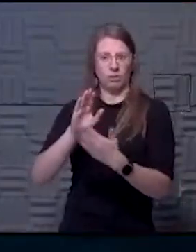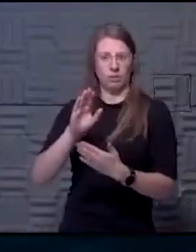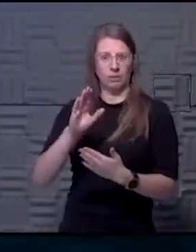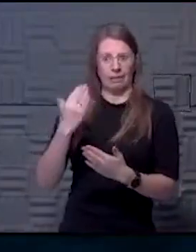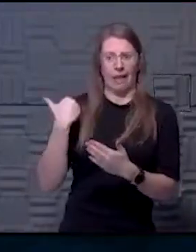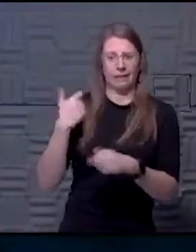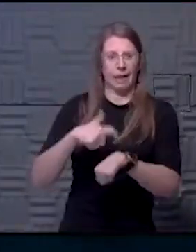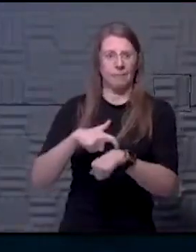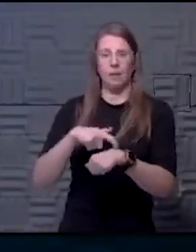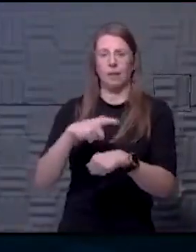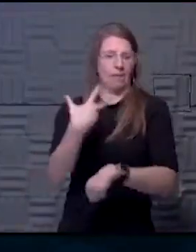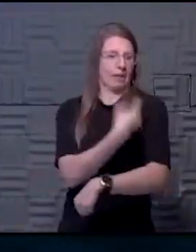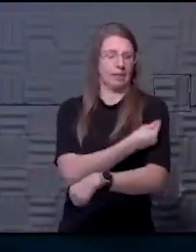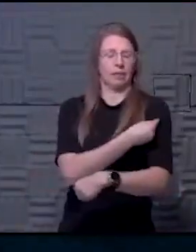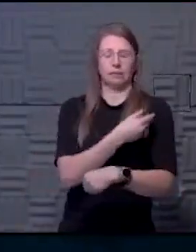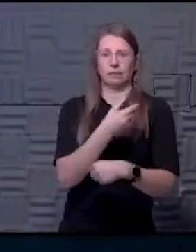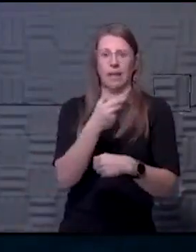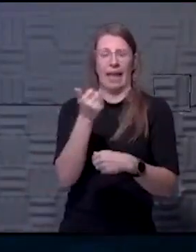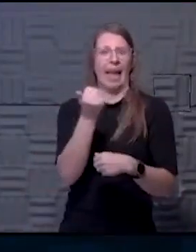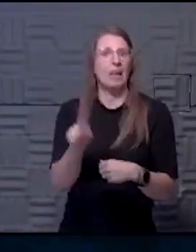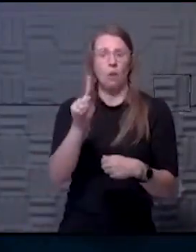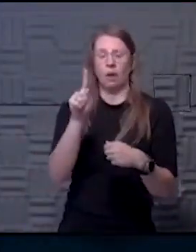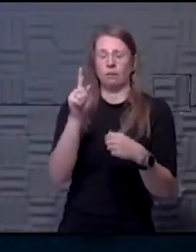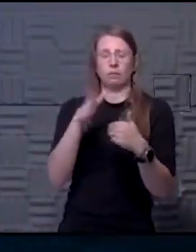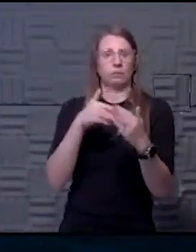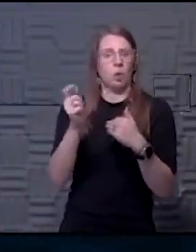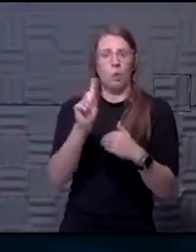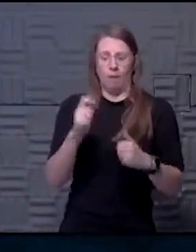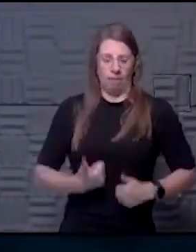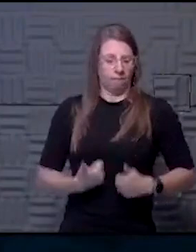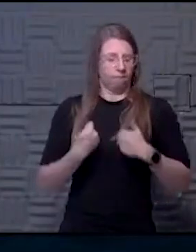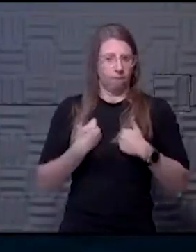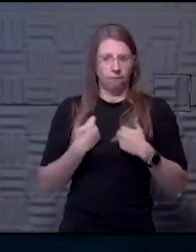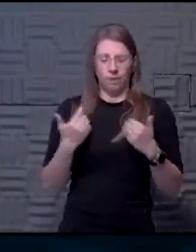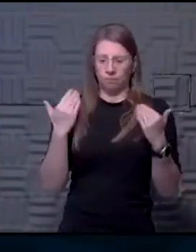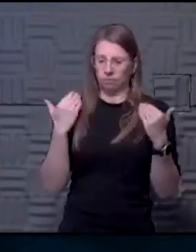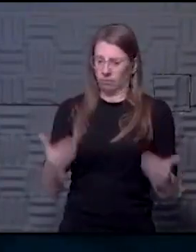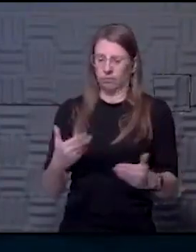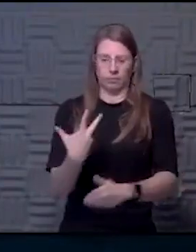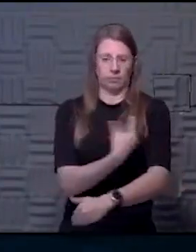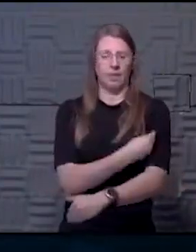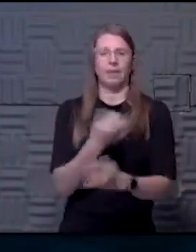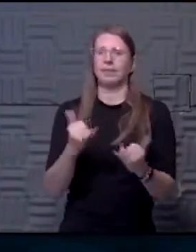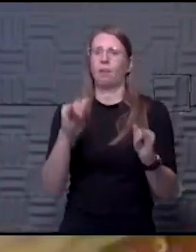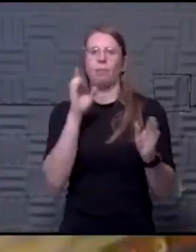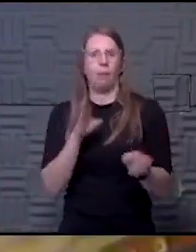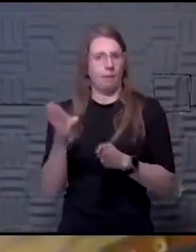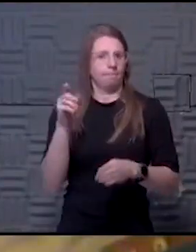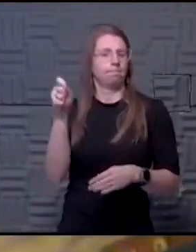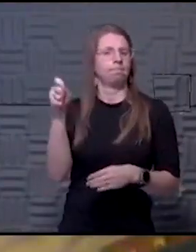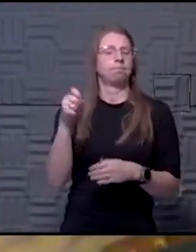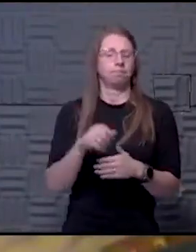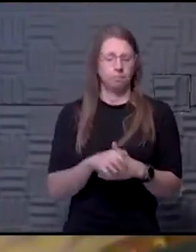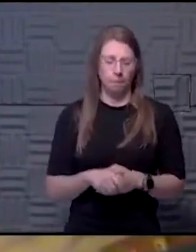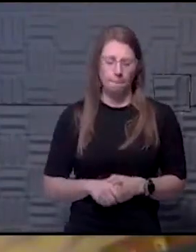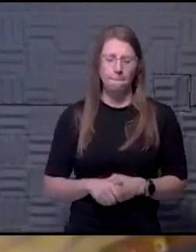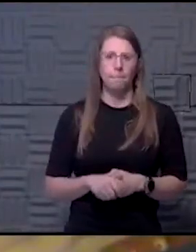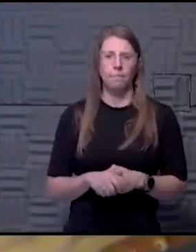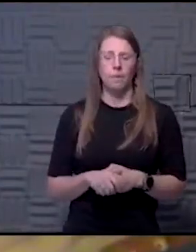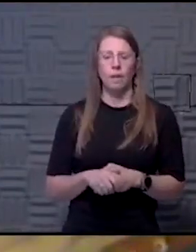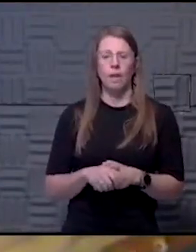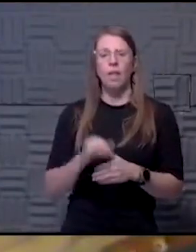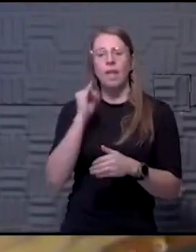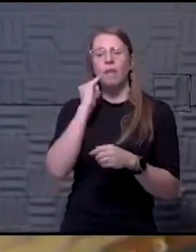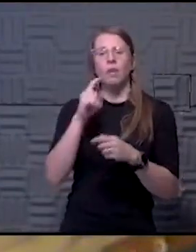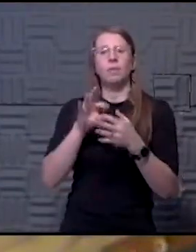whoever you can. I don't care where they live. And I'm assuming that's still the plan. That is still the plan. And especially when it's